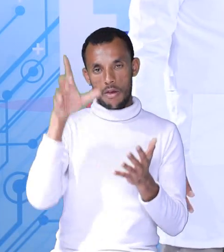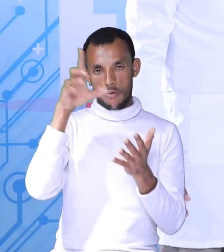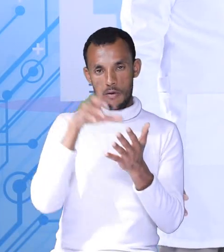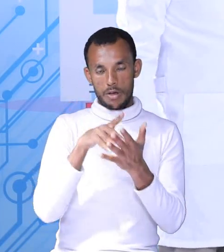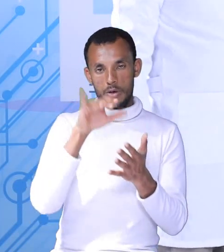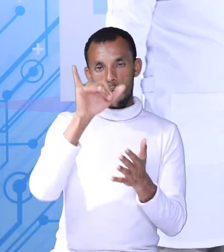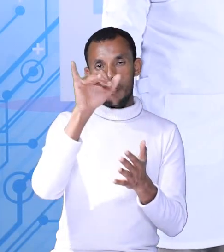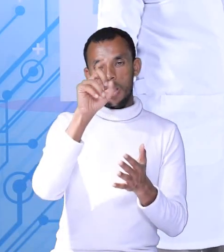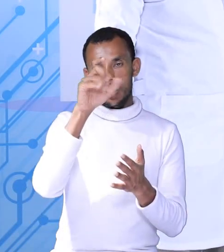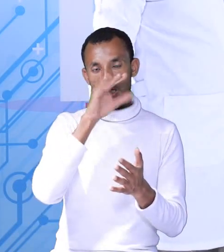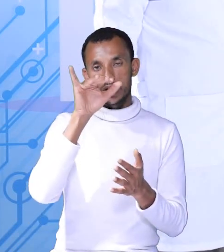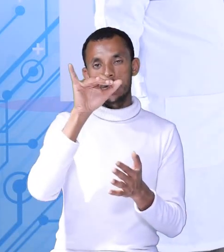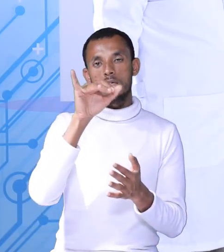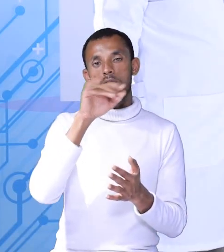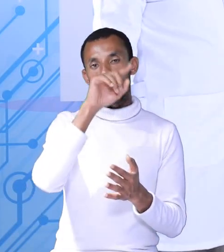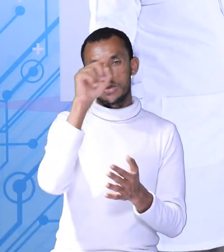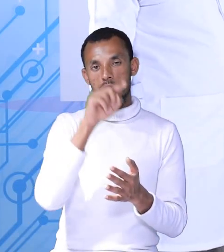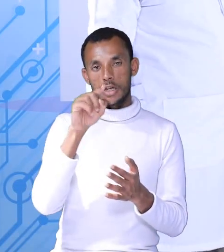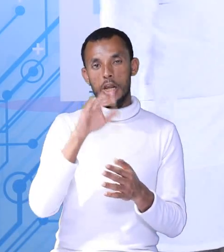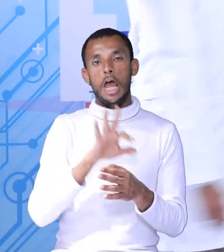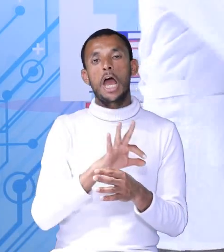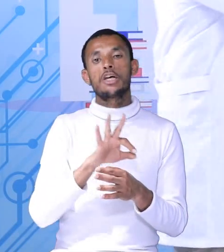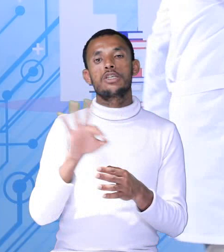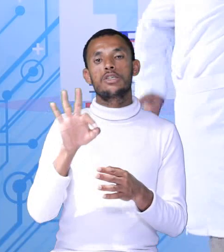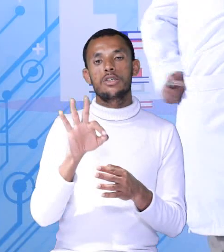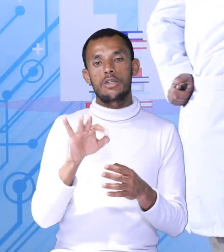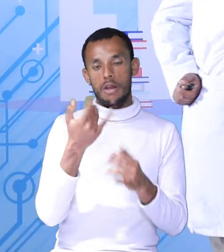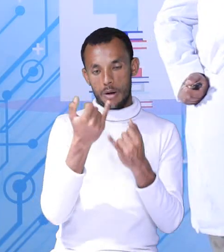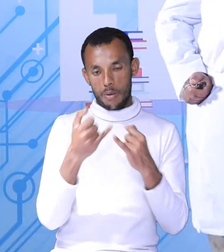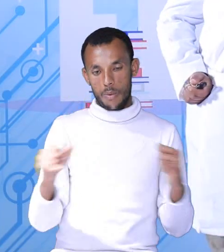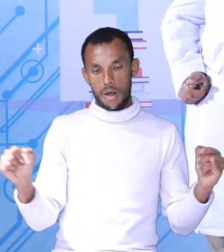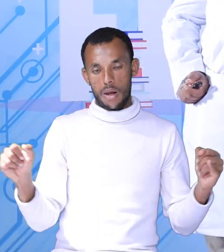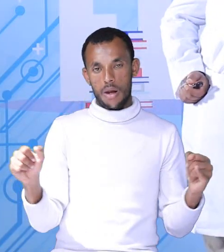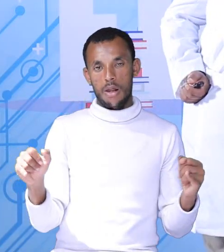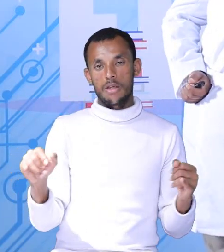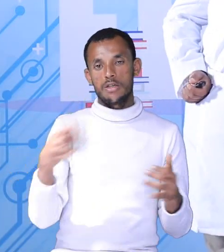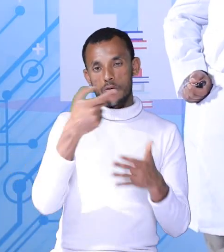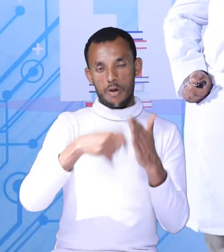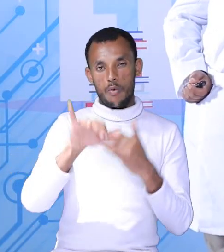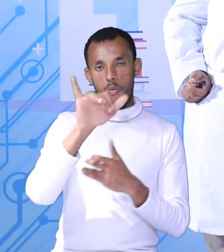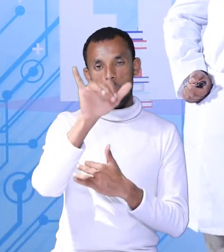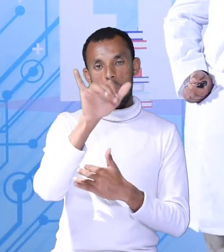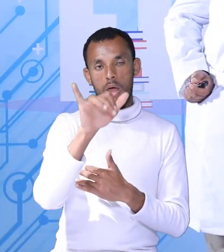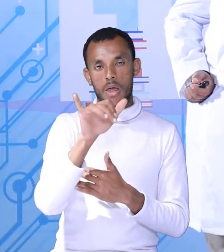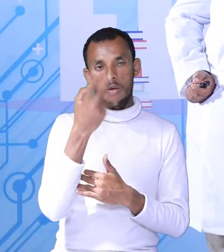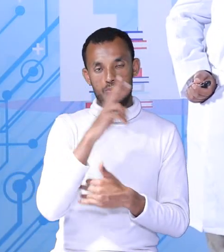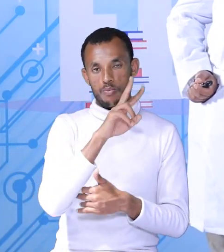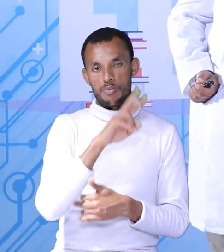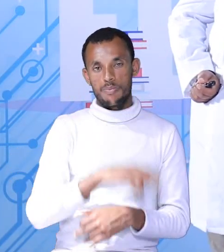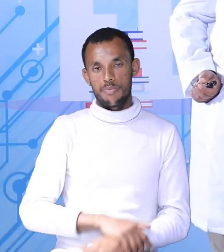y, x, and z axes. So let's divide the value of y. Look, this one.